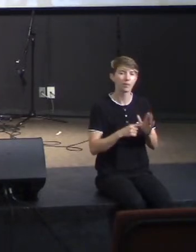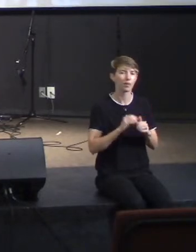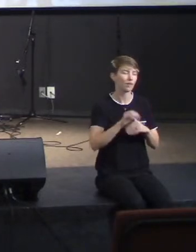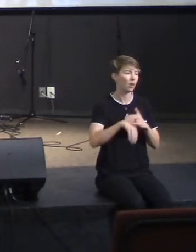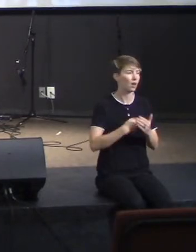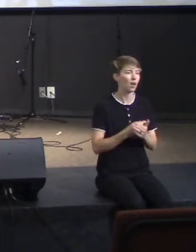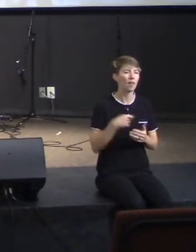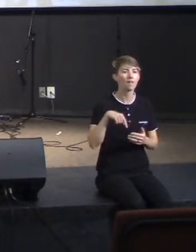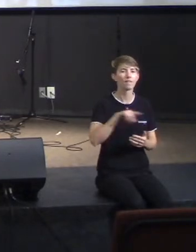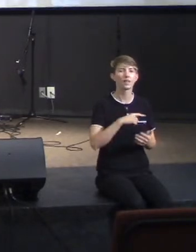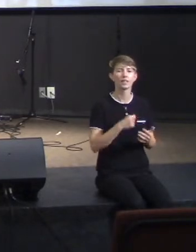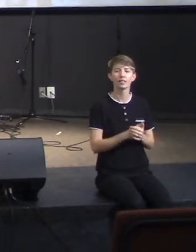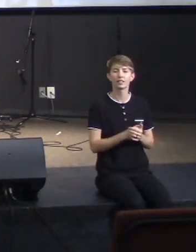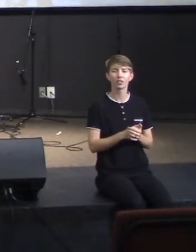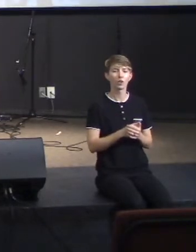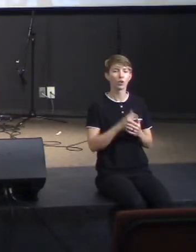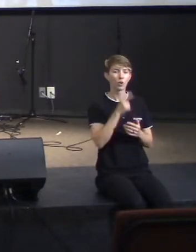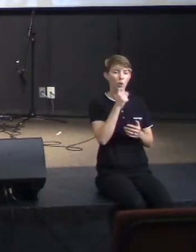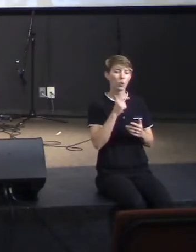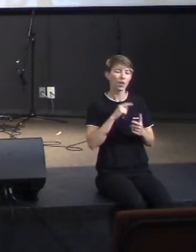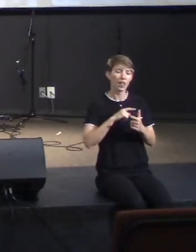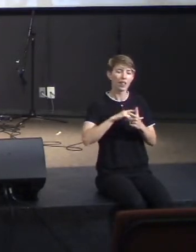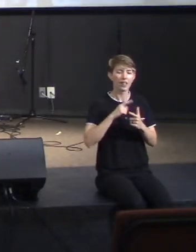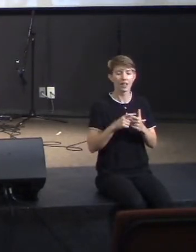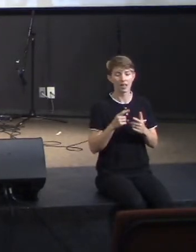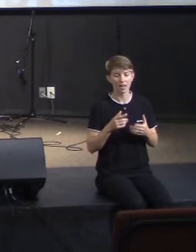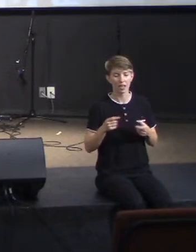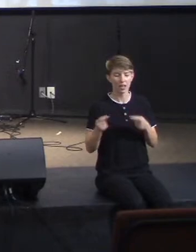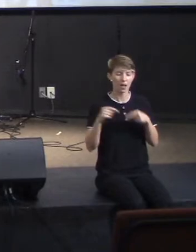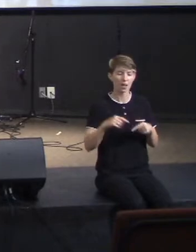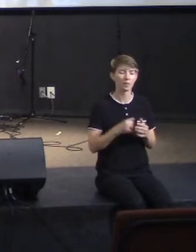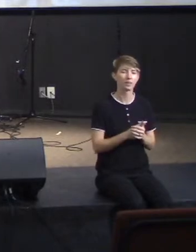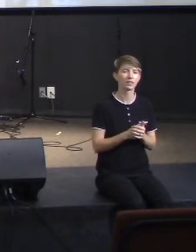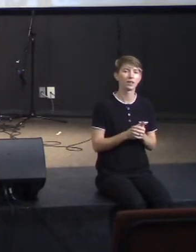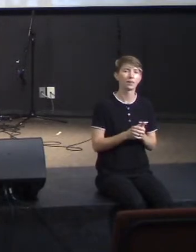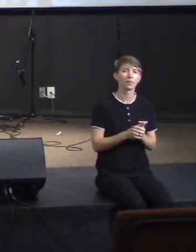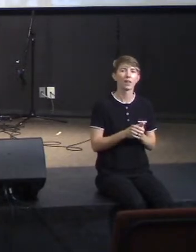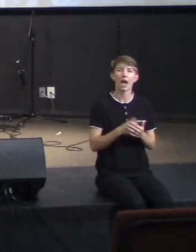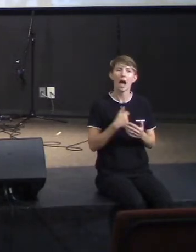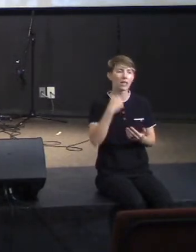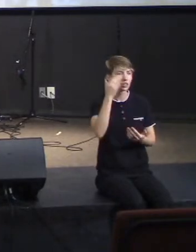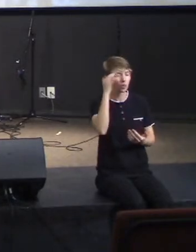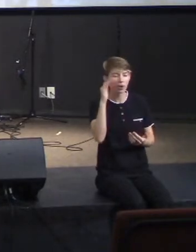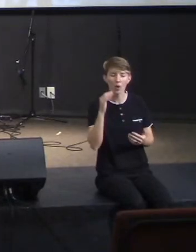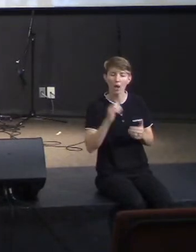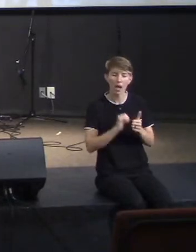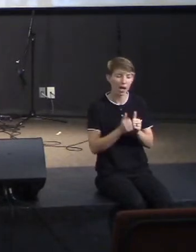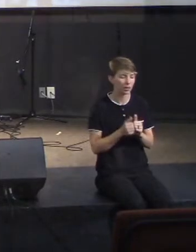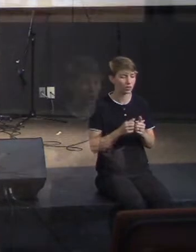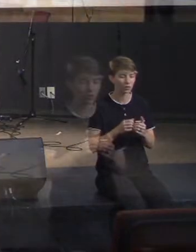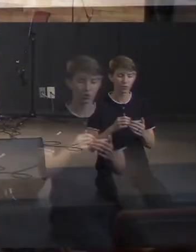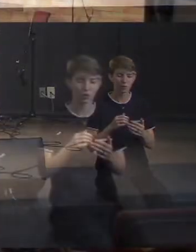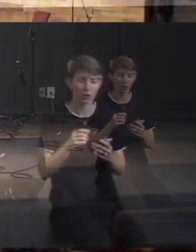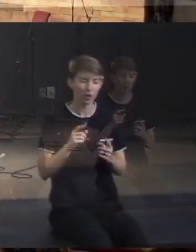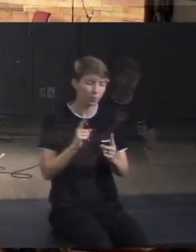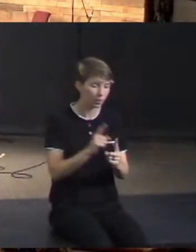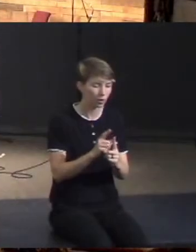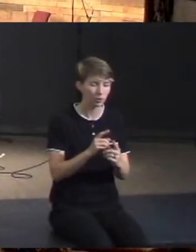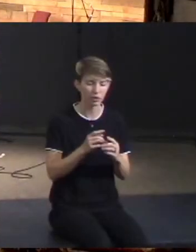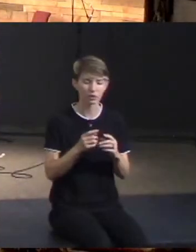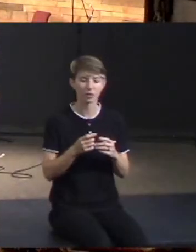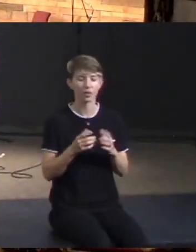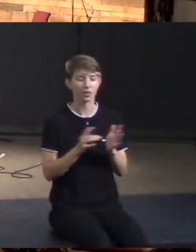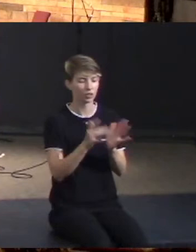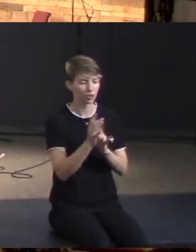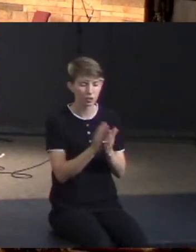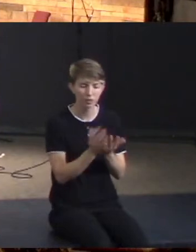Gentiles who would then come and go, I don't know how to approach the scriptures. I don't know how to do it. But when they saw it, not on a page, but in a